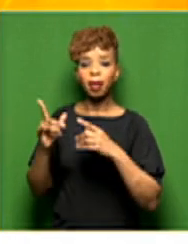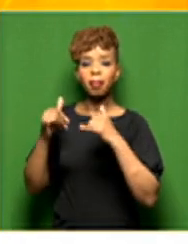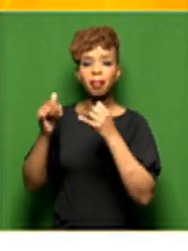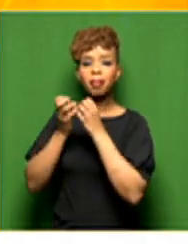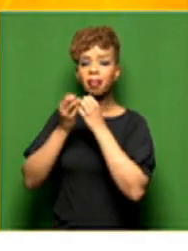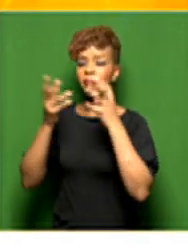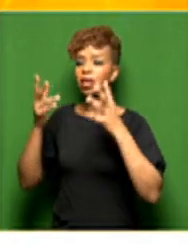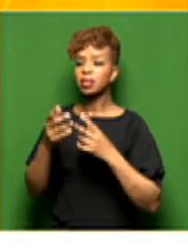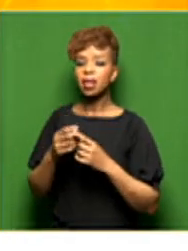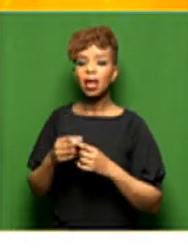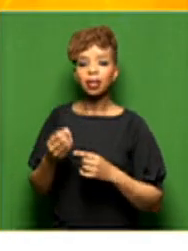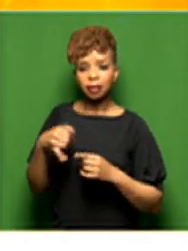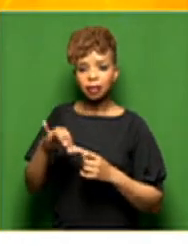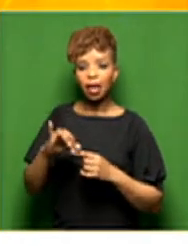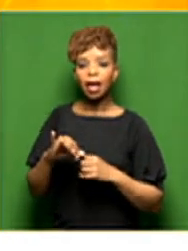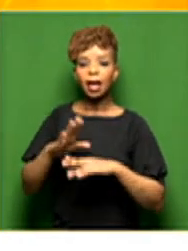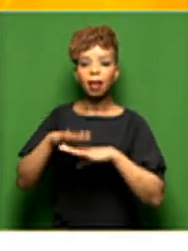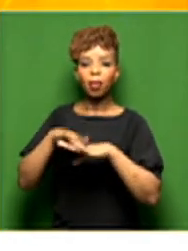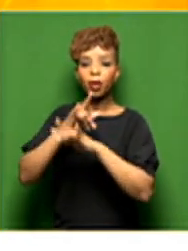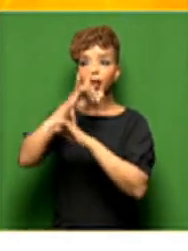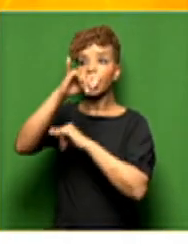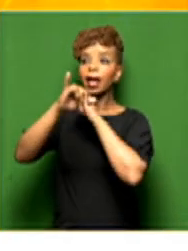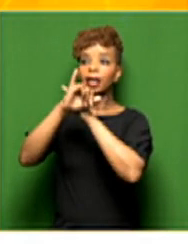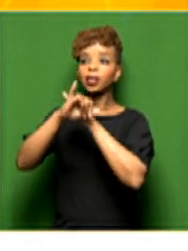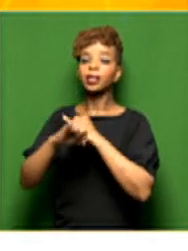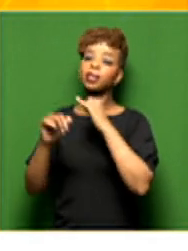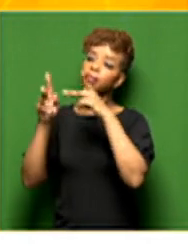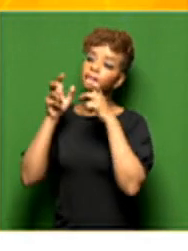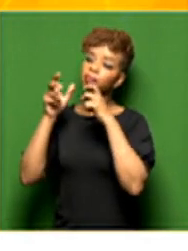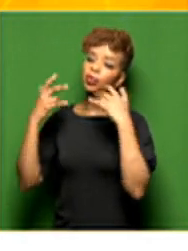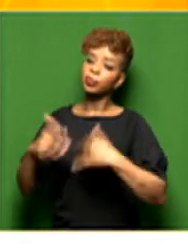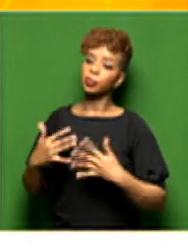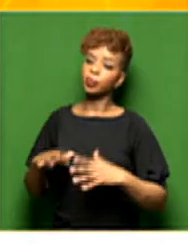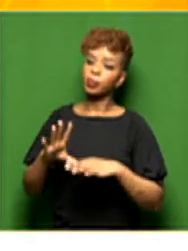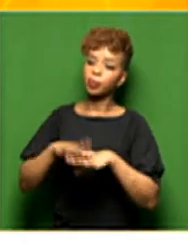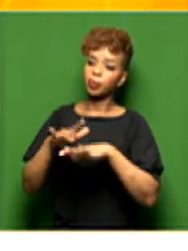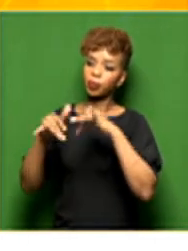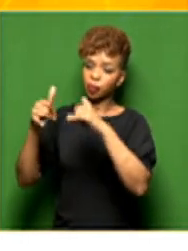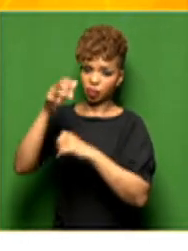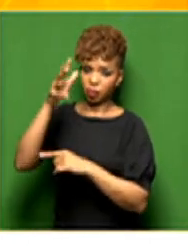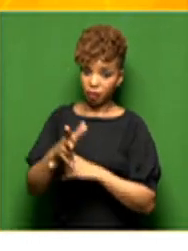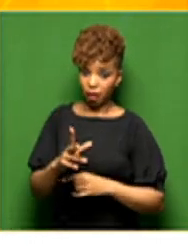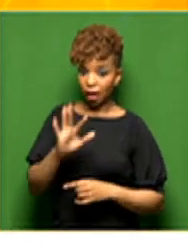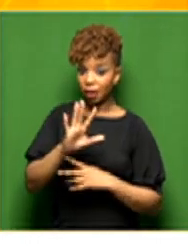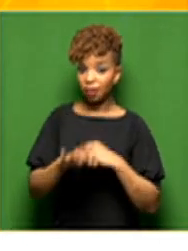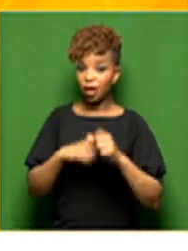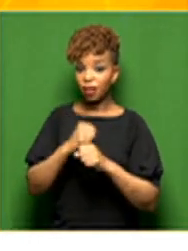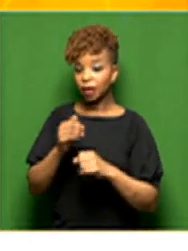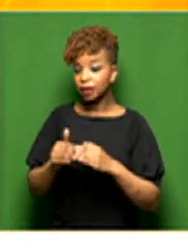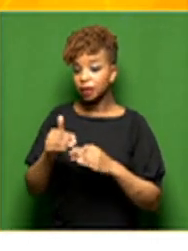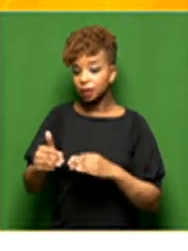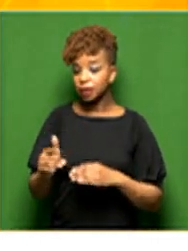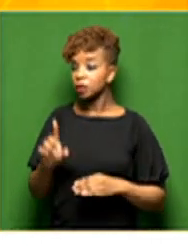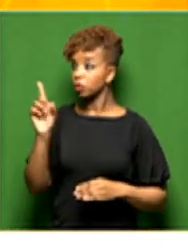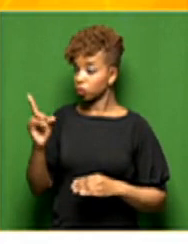to garner more attention on the international space, so where do you see yourself in the next 5 years? Are you perhaps going to develop